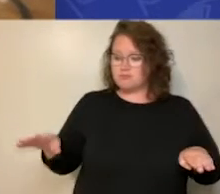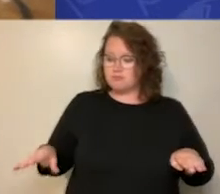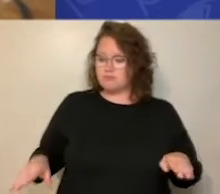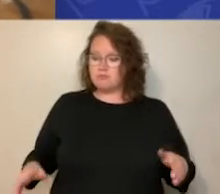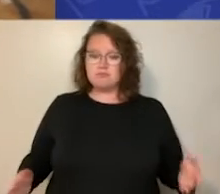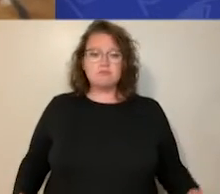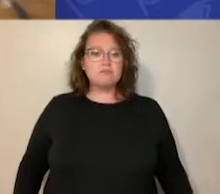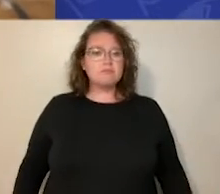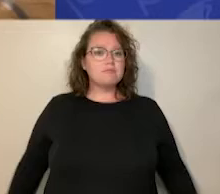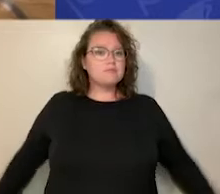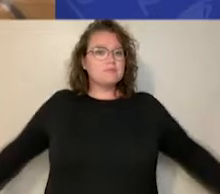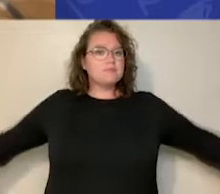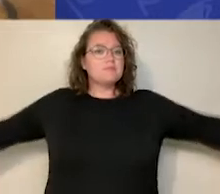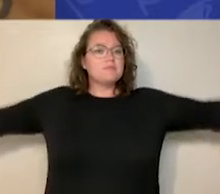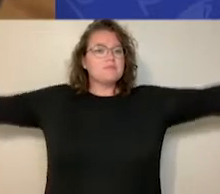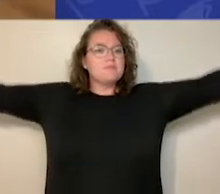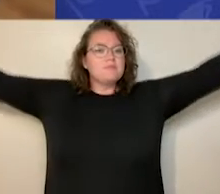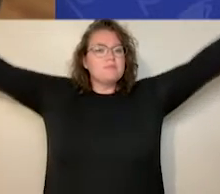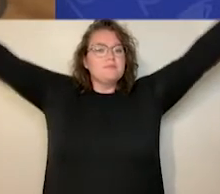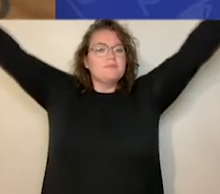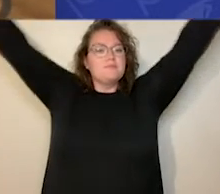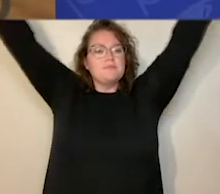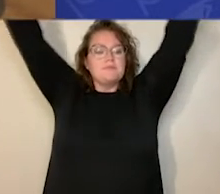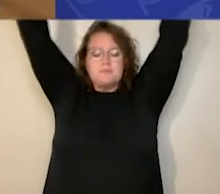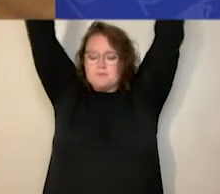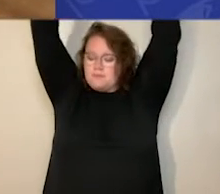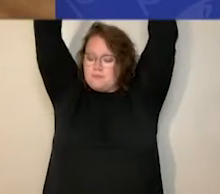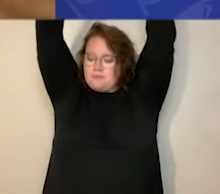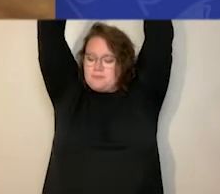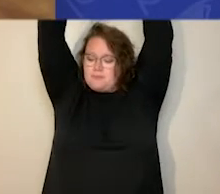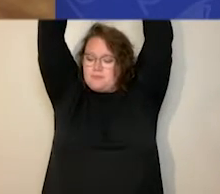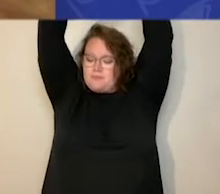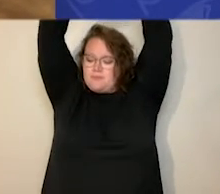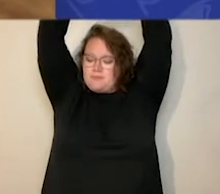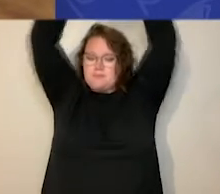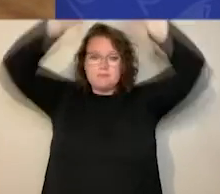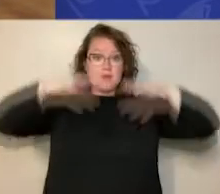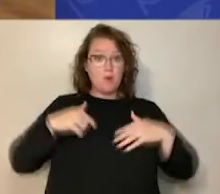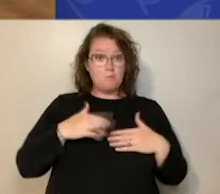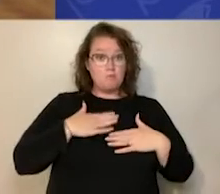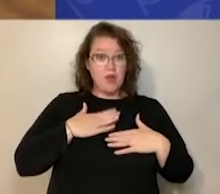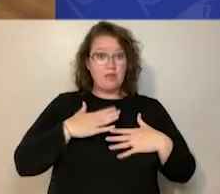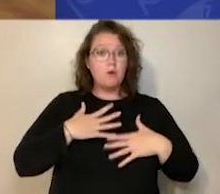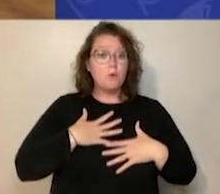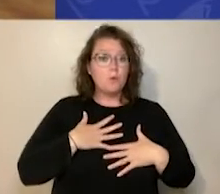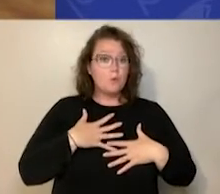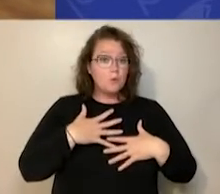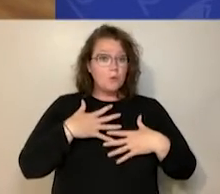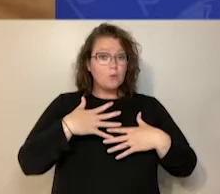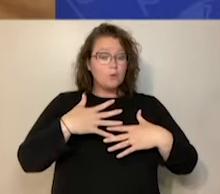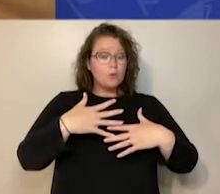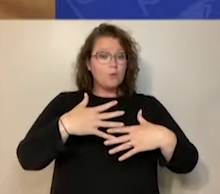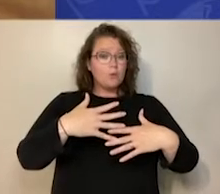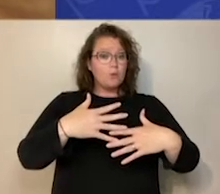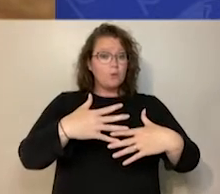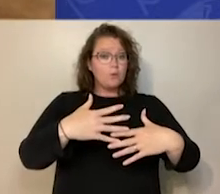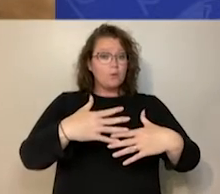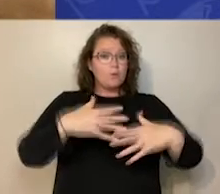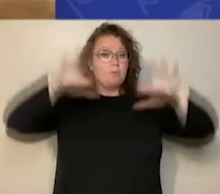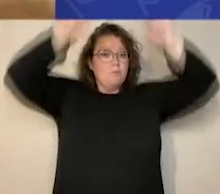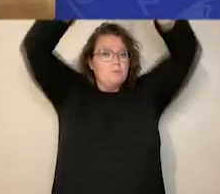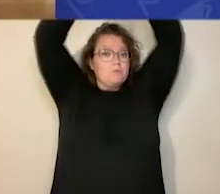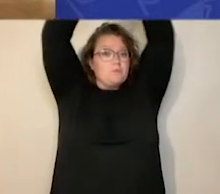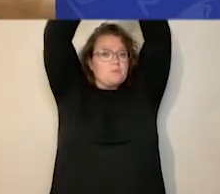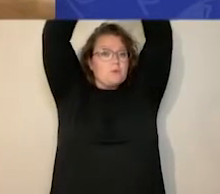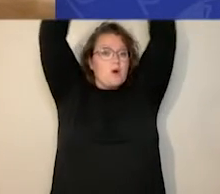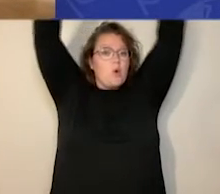raising those arms up above her head. And when she's raising those arms, she's taking a deep breath in. And when she's lowering those